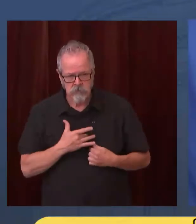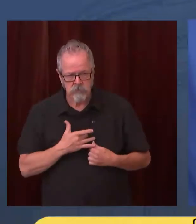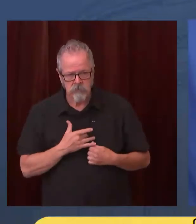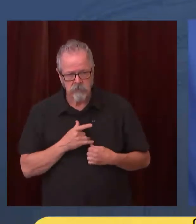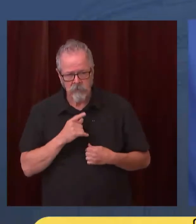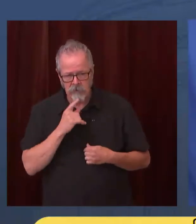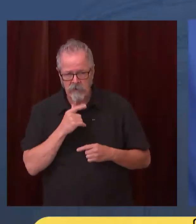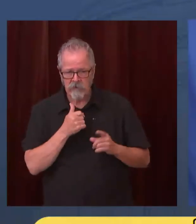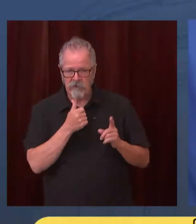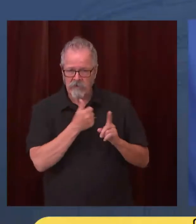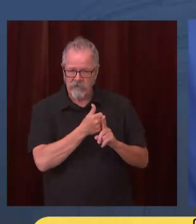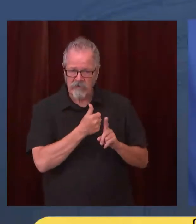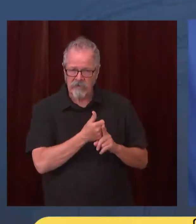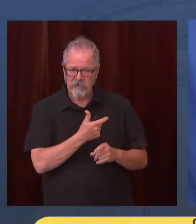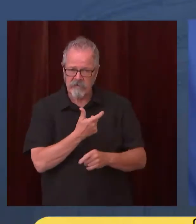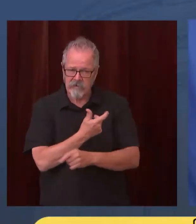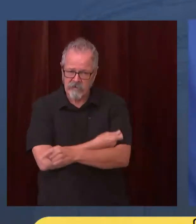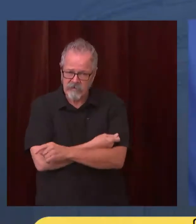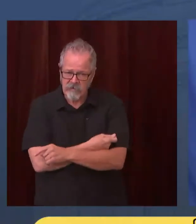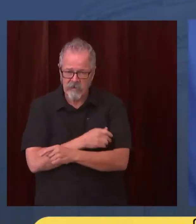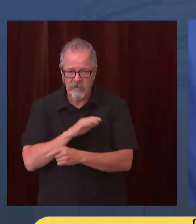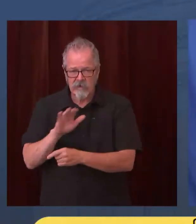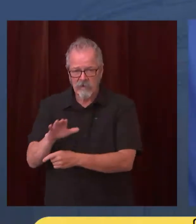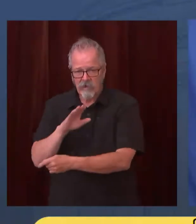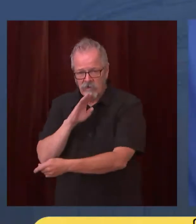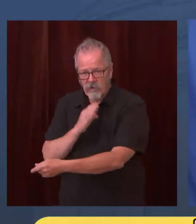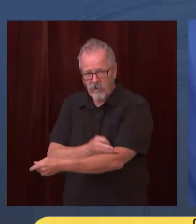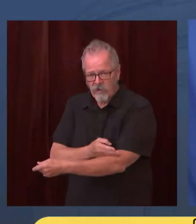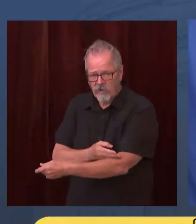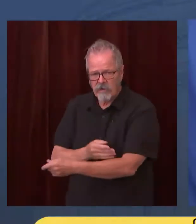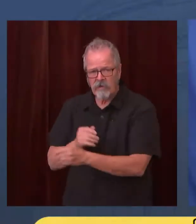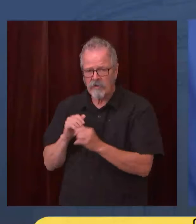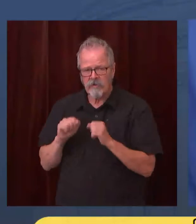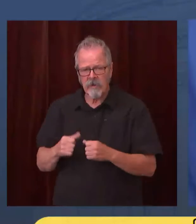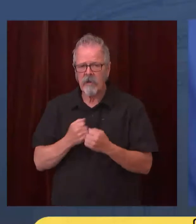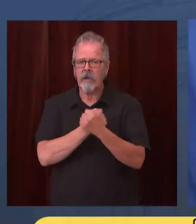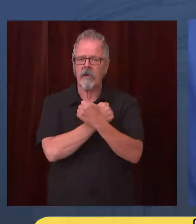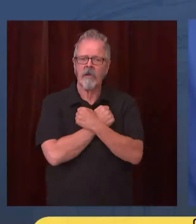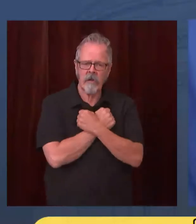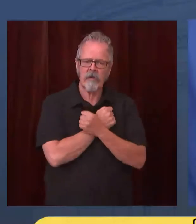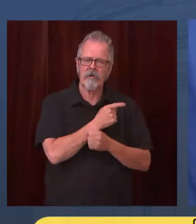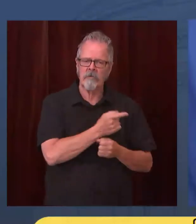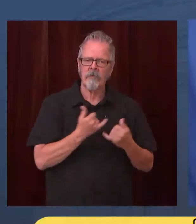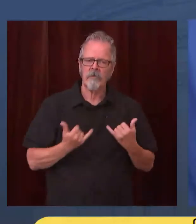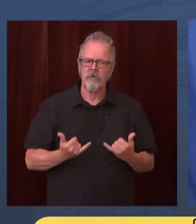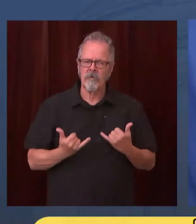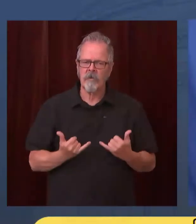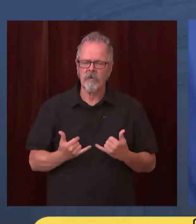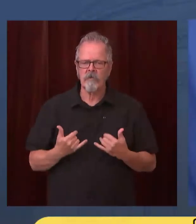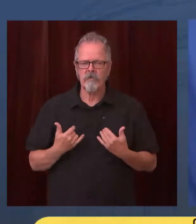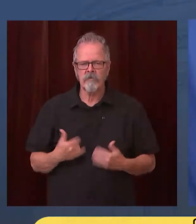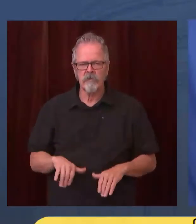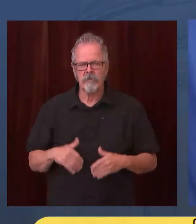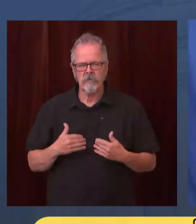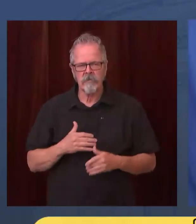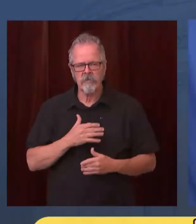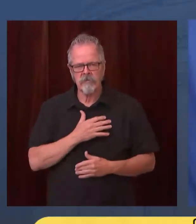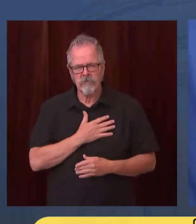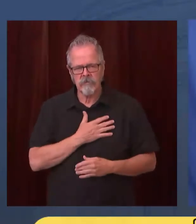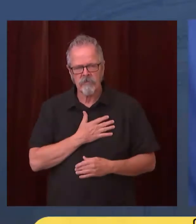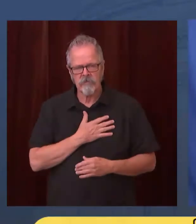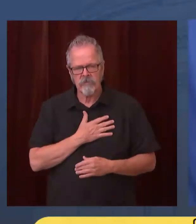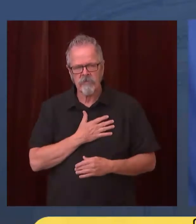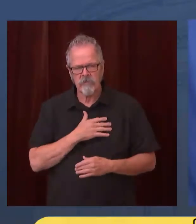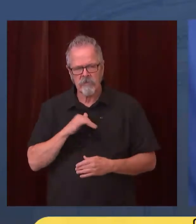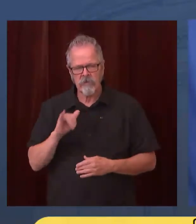it certainly, I think, justifies what we're doing to get more people vaccinated, certainly in state employment. And that's why we're moving in that direction. For the